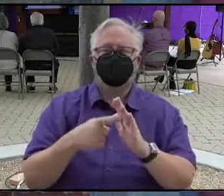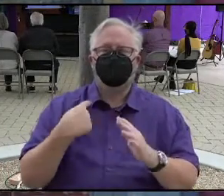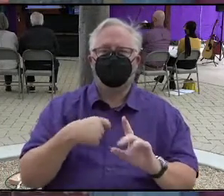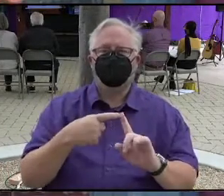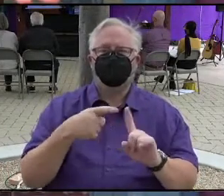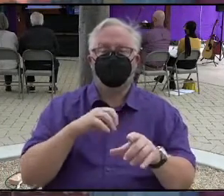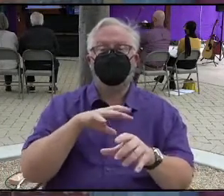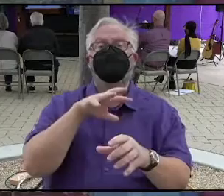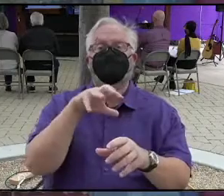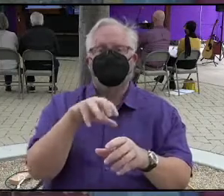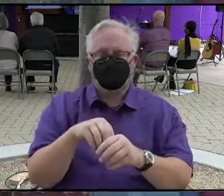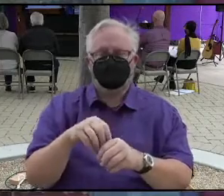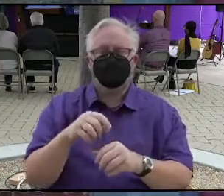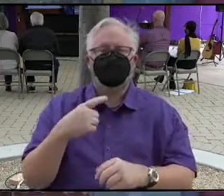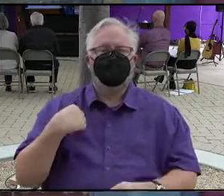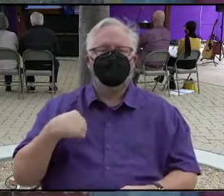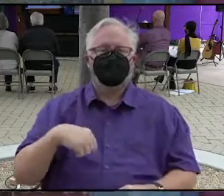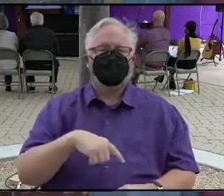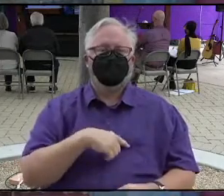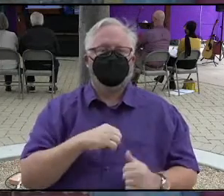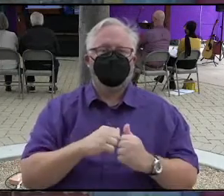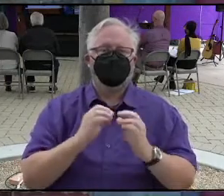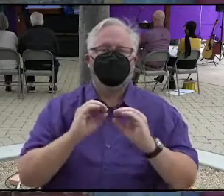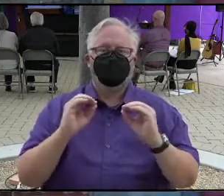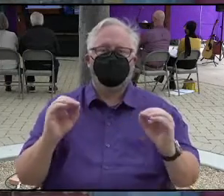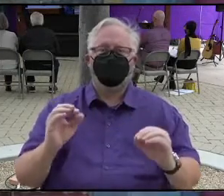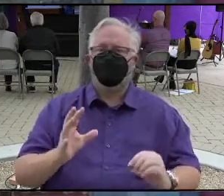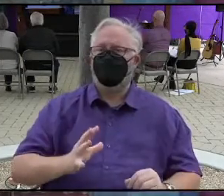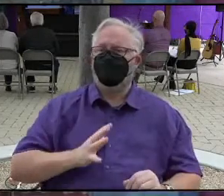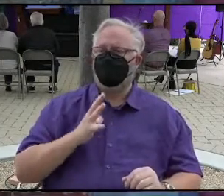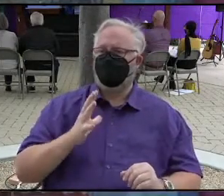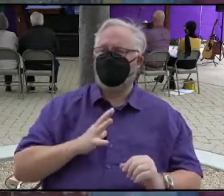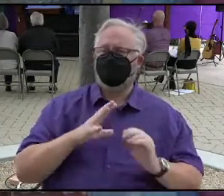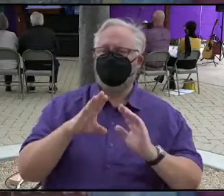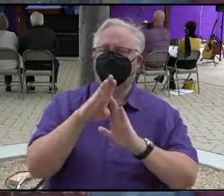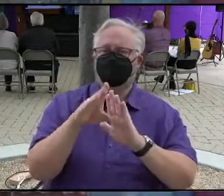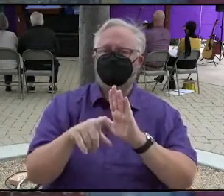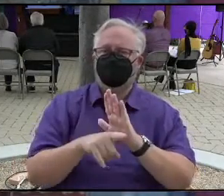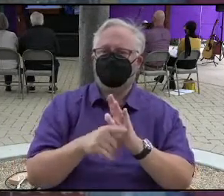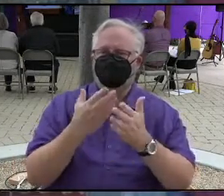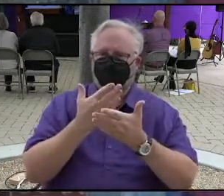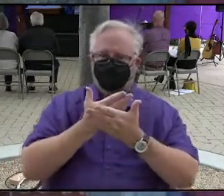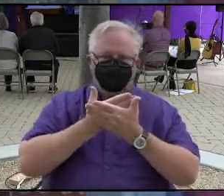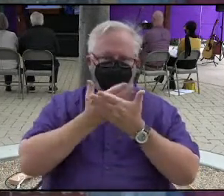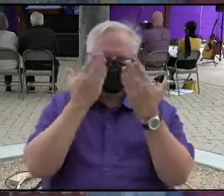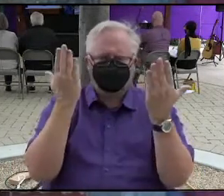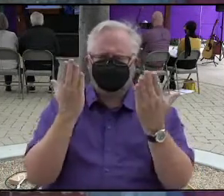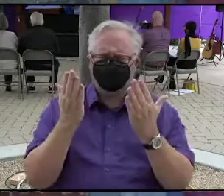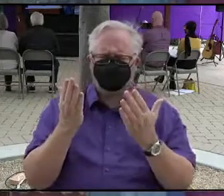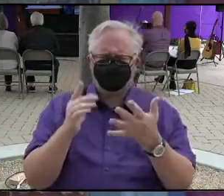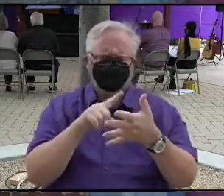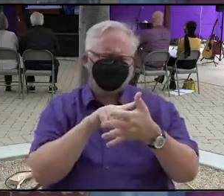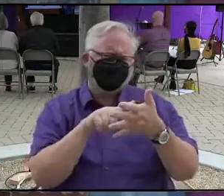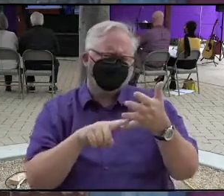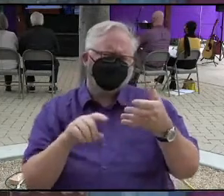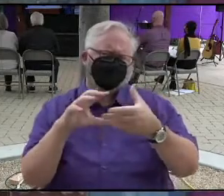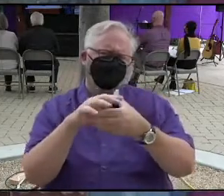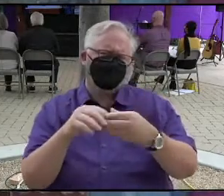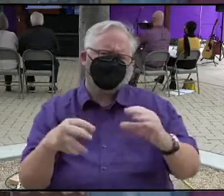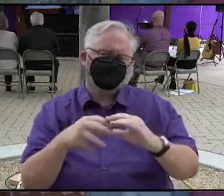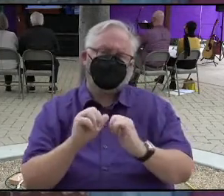including those of us who have no formal background at all. How did those stories shape